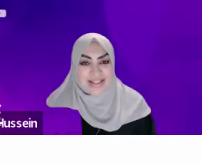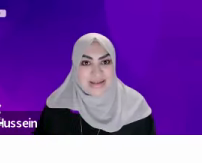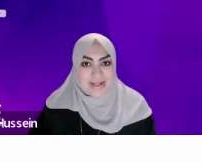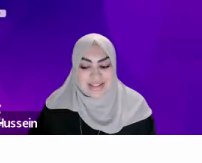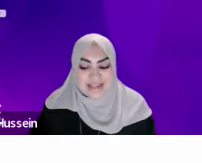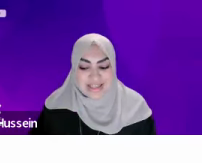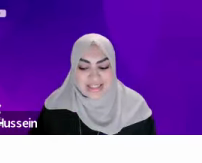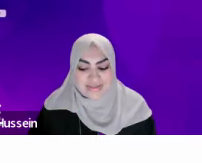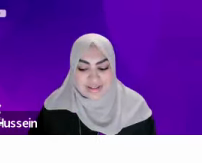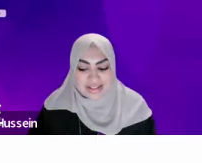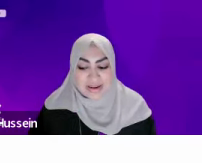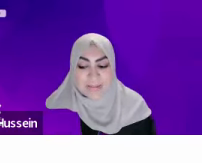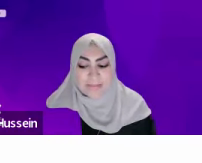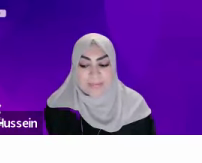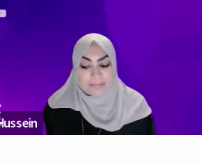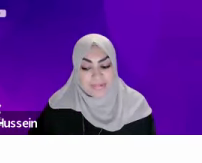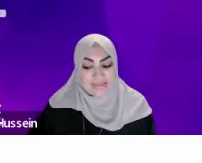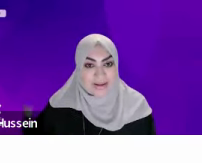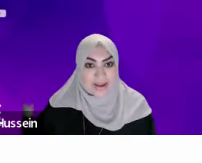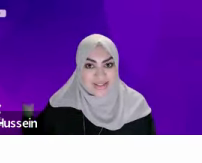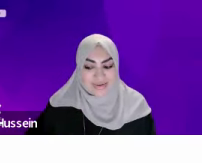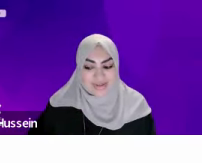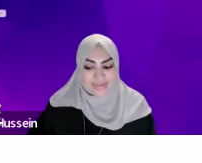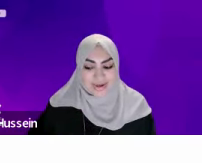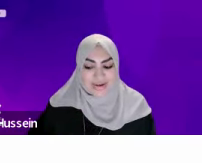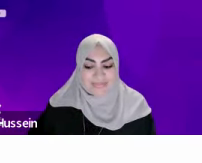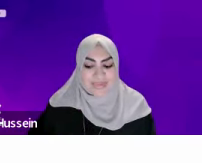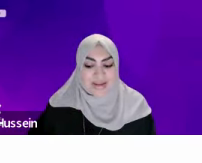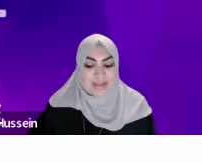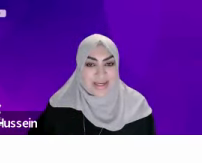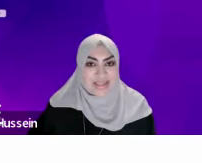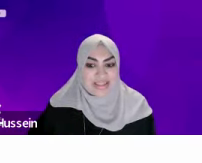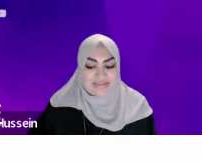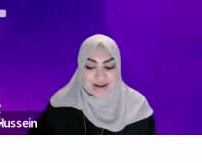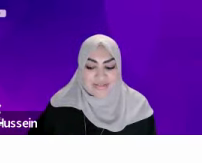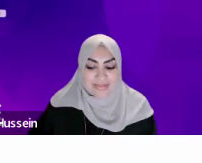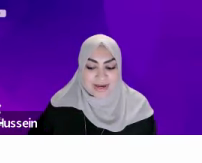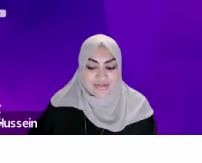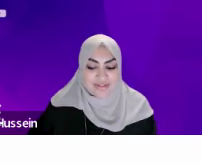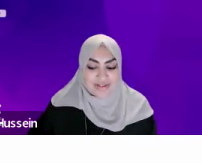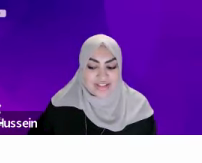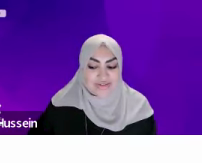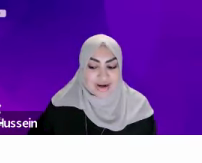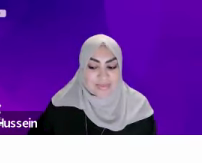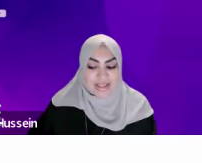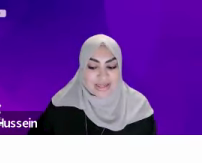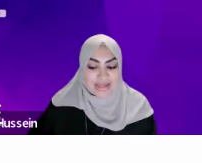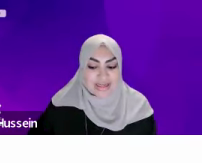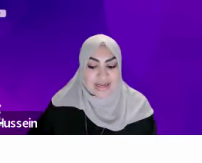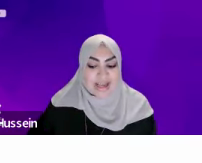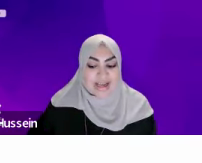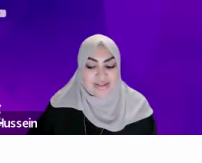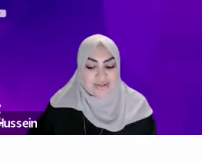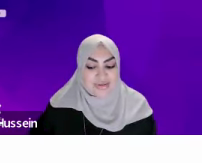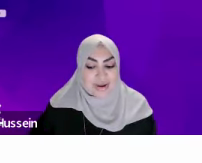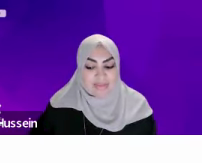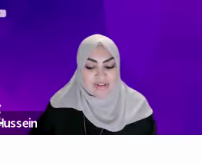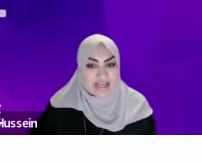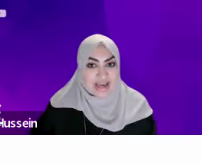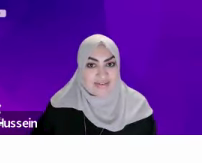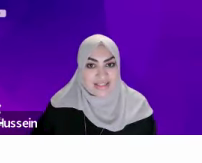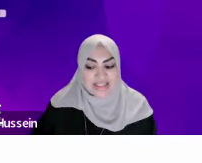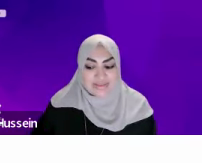She used plastic pencil cases for this, but Ziploc bags also work. It made it easy for every pair of students to grab what they needed, and it's